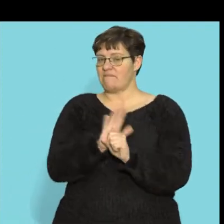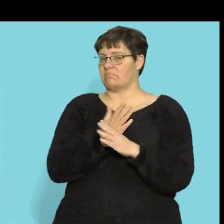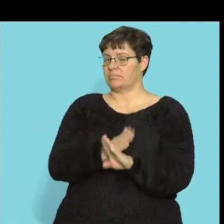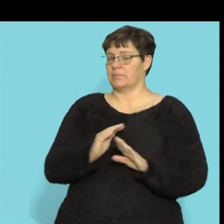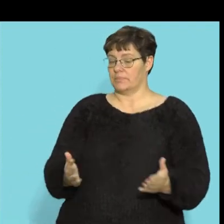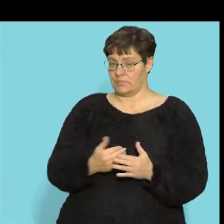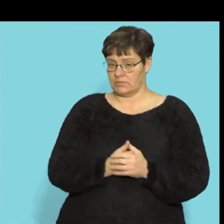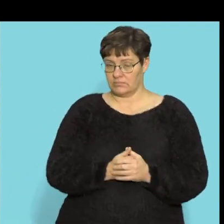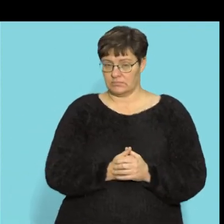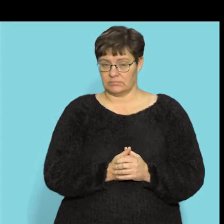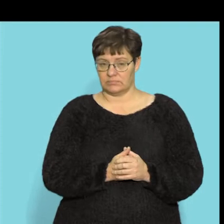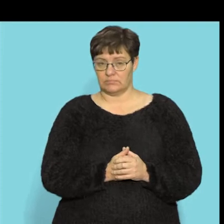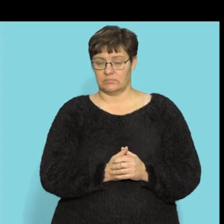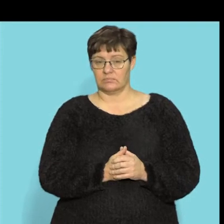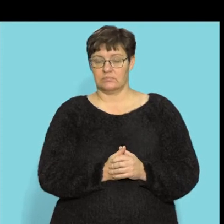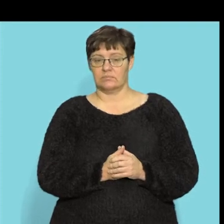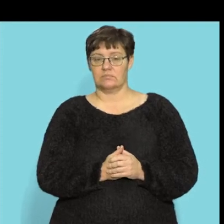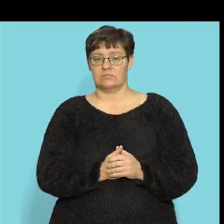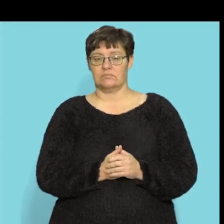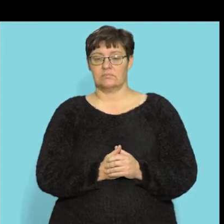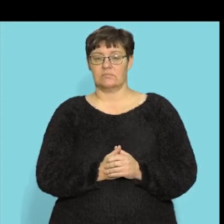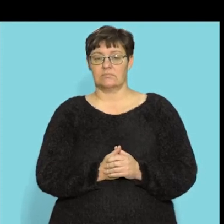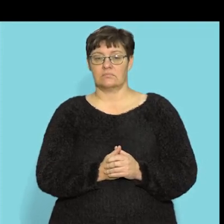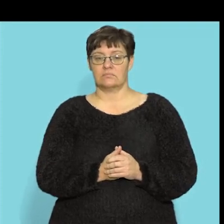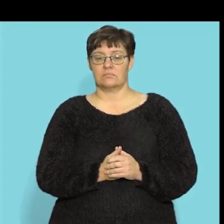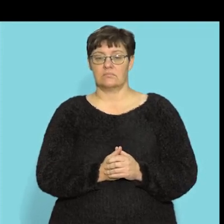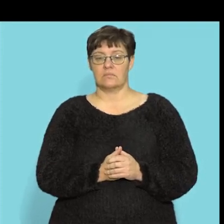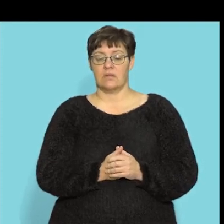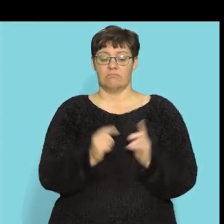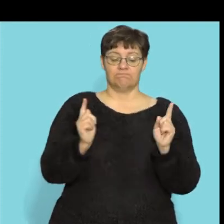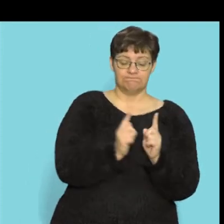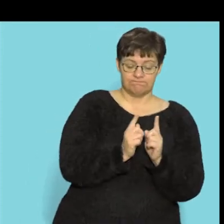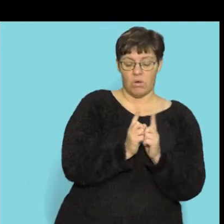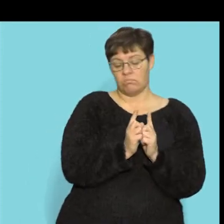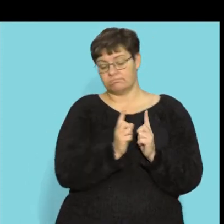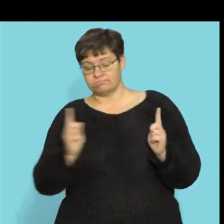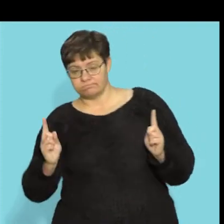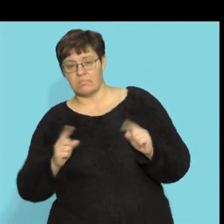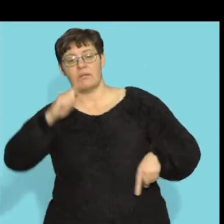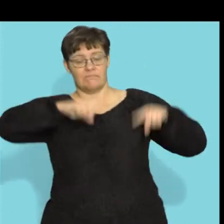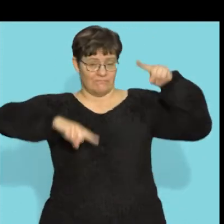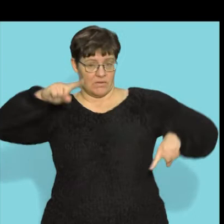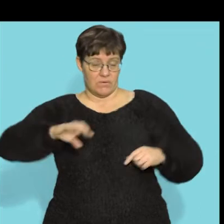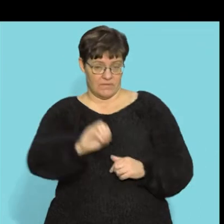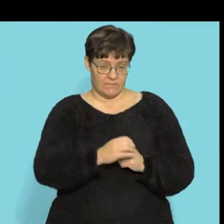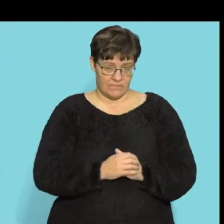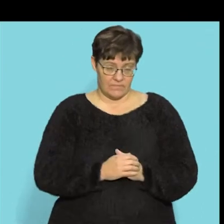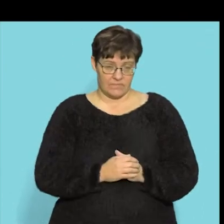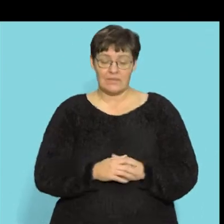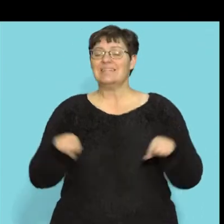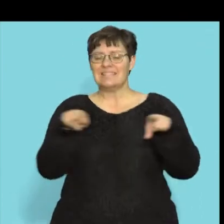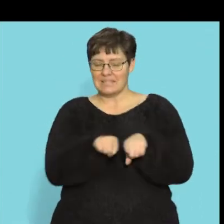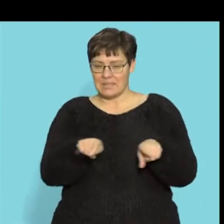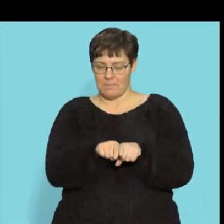affects a resistance. Right, so what are we saying here? We're going to change the length or vary the length of a conductor,